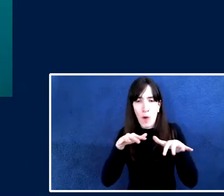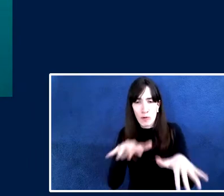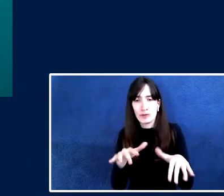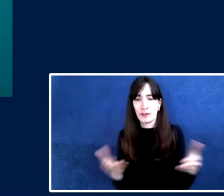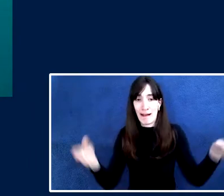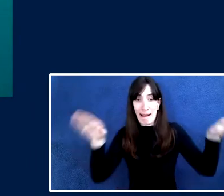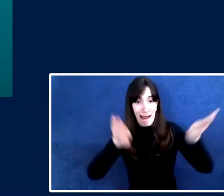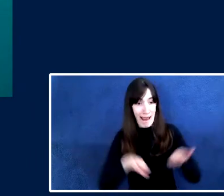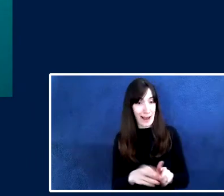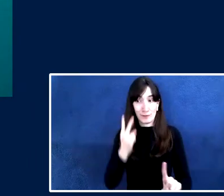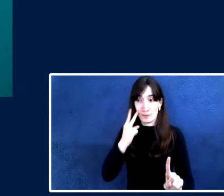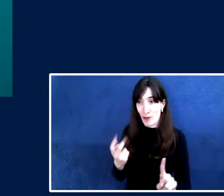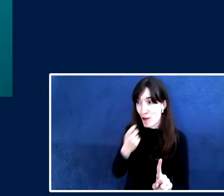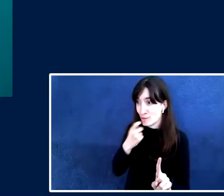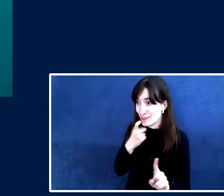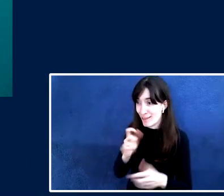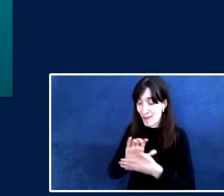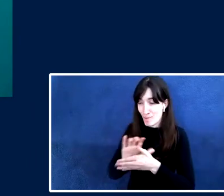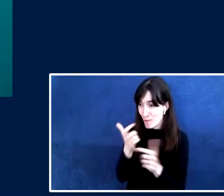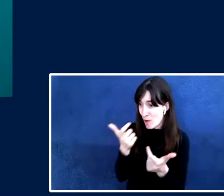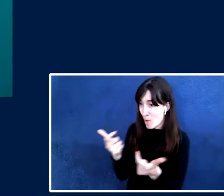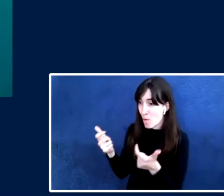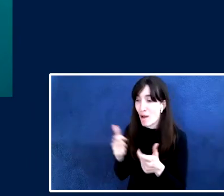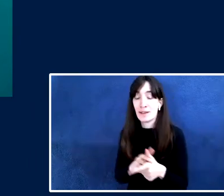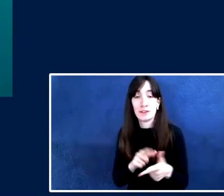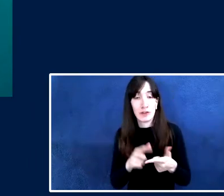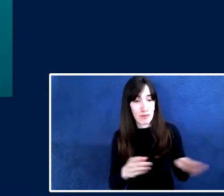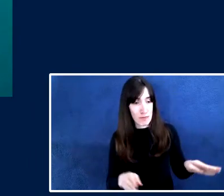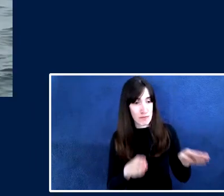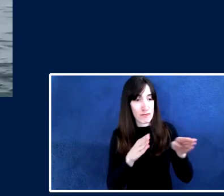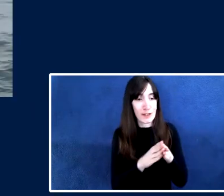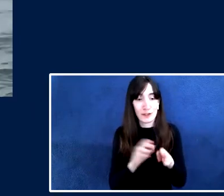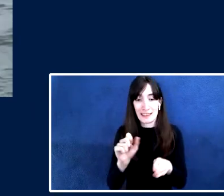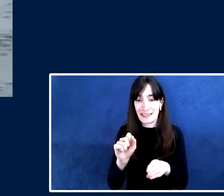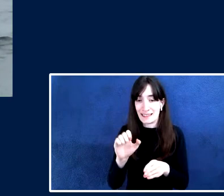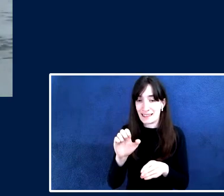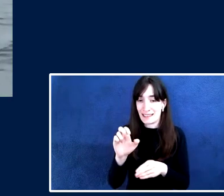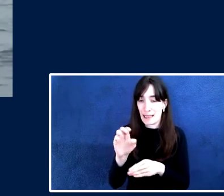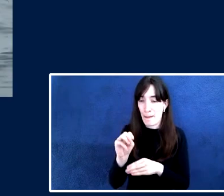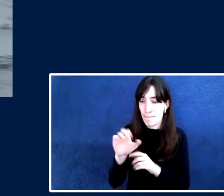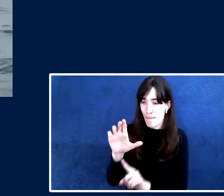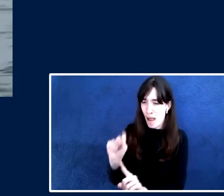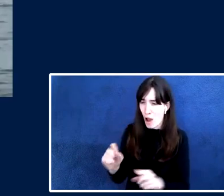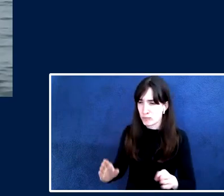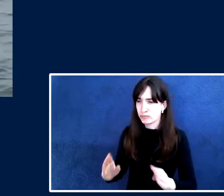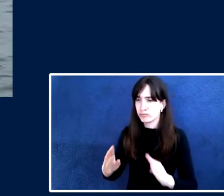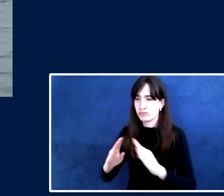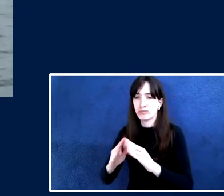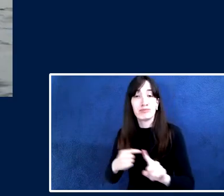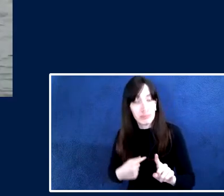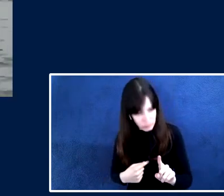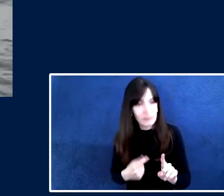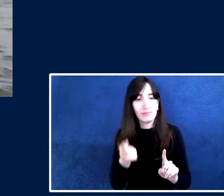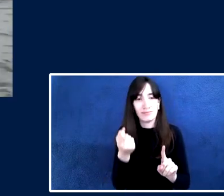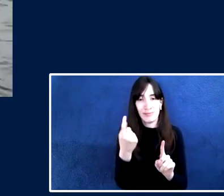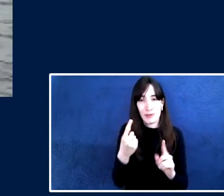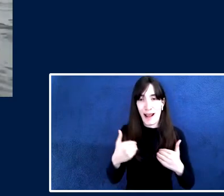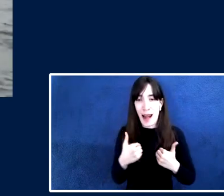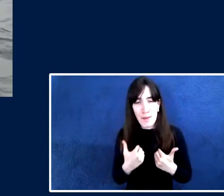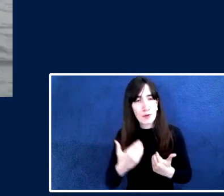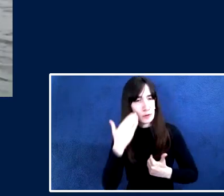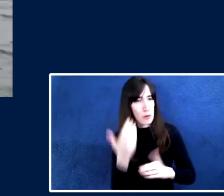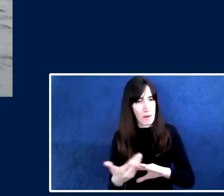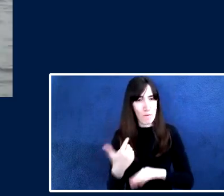saw. We have ridges and we have seamounts. So it's spectacular for its habitats. But the animals knew that even before the humans. We